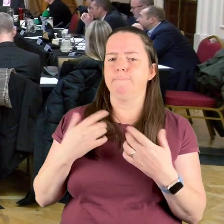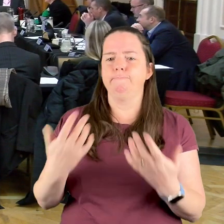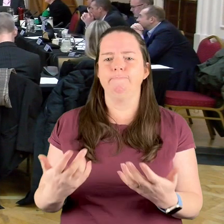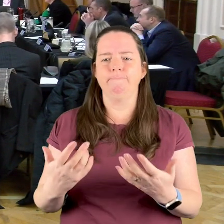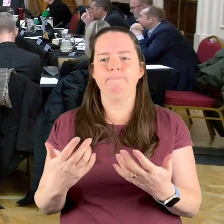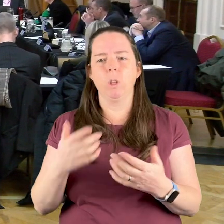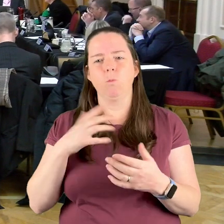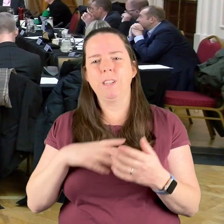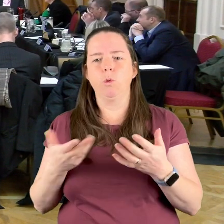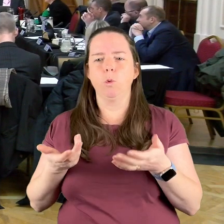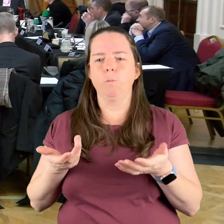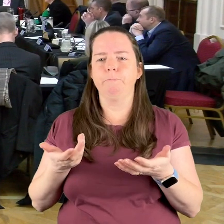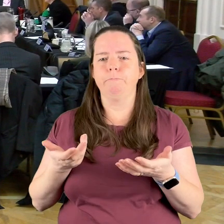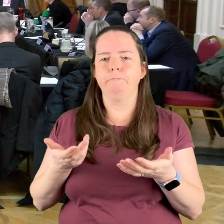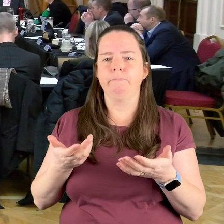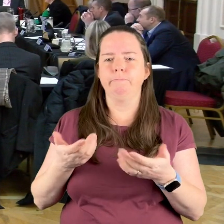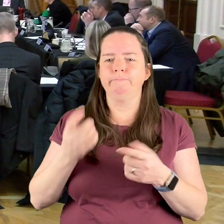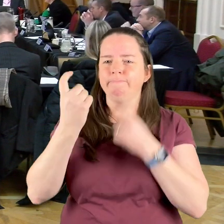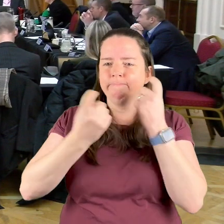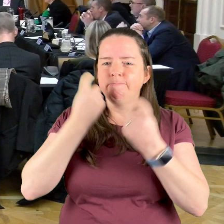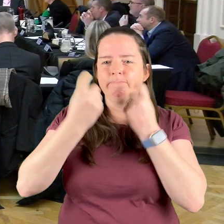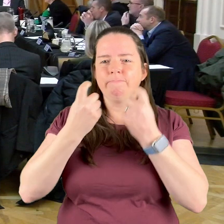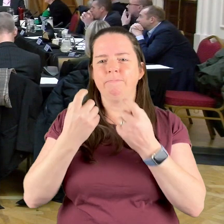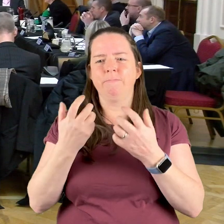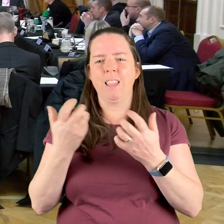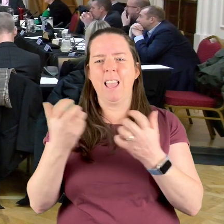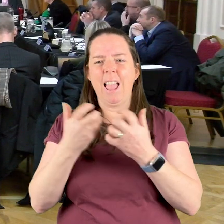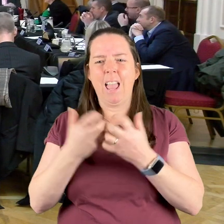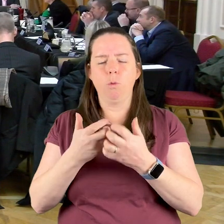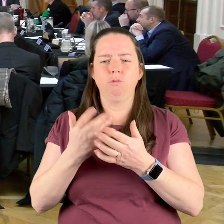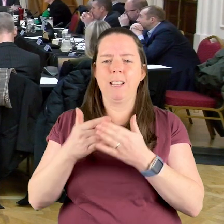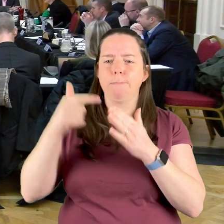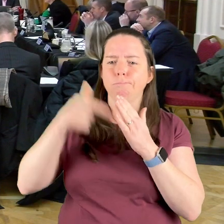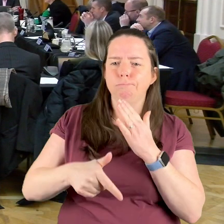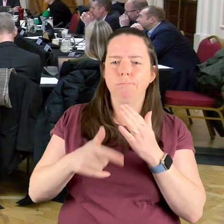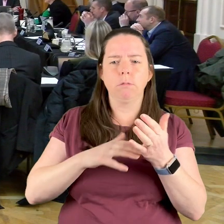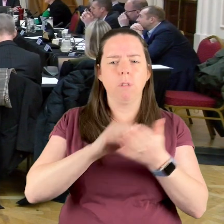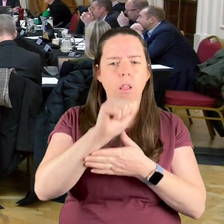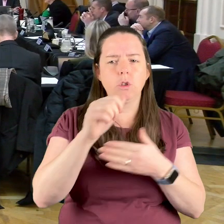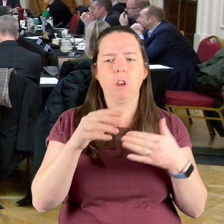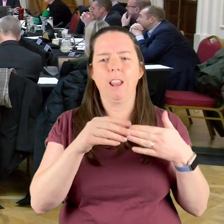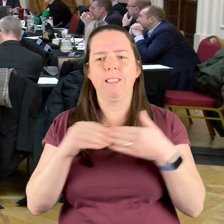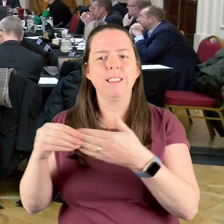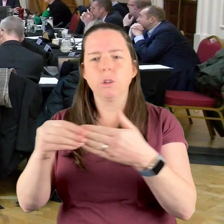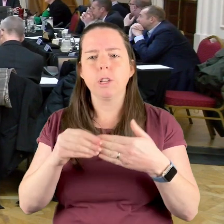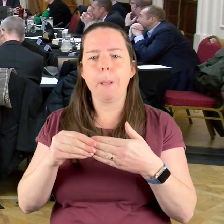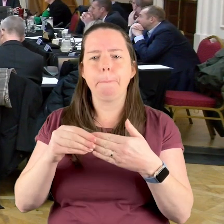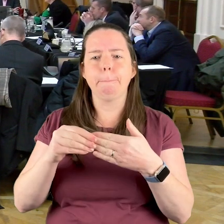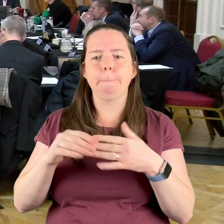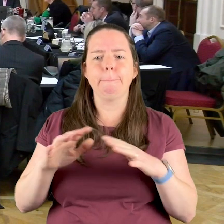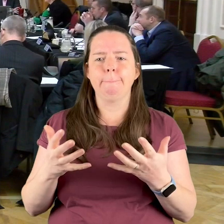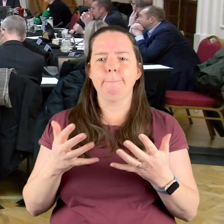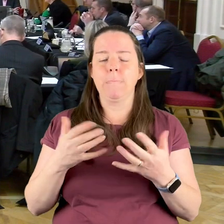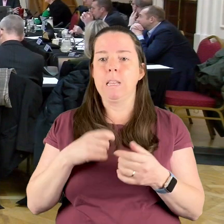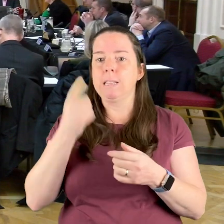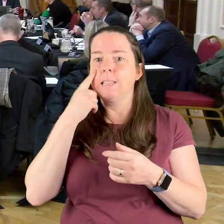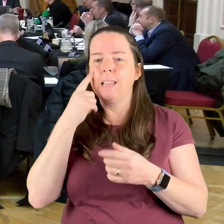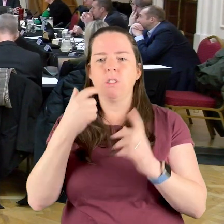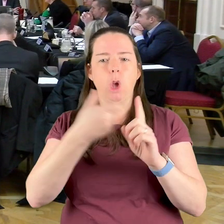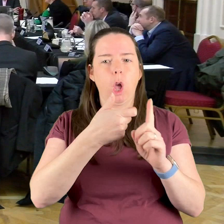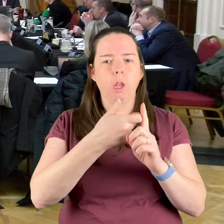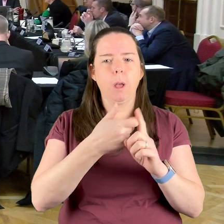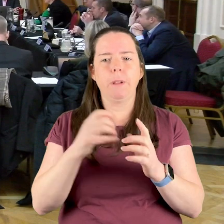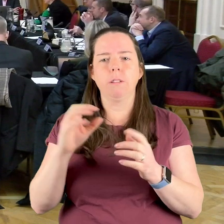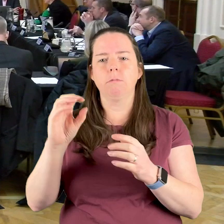for me, there's a wider piece that we need to think about how we really get underneath the culture and leadership that I didn't really see in